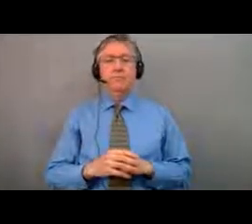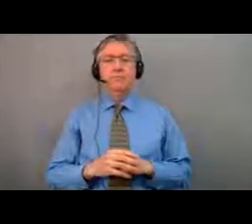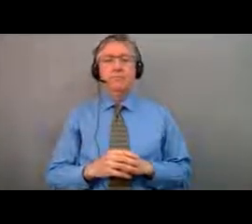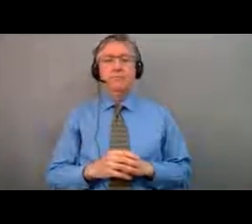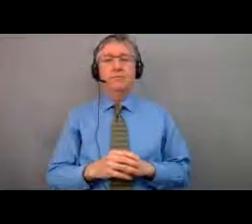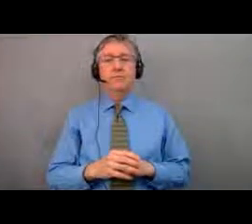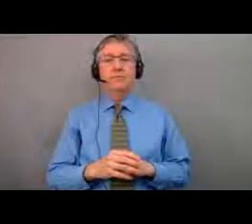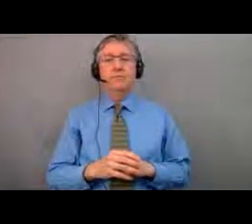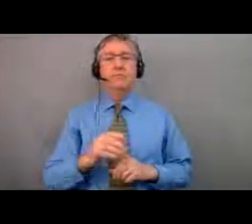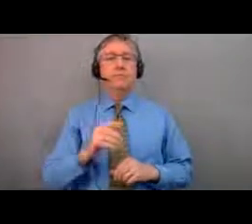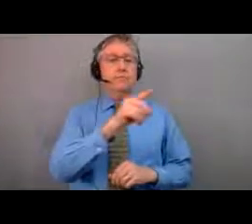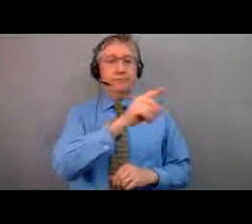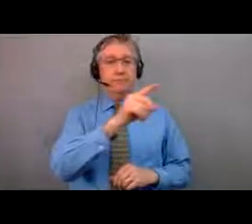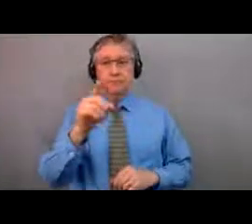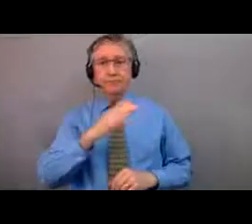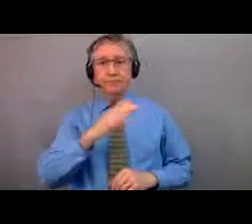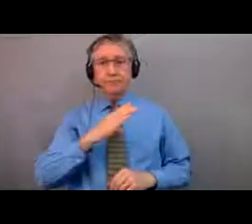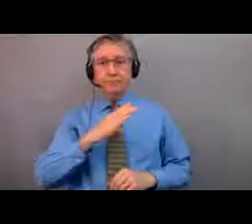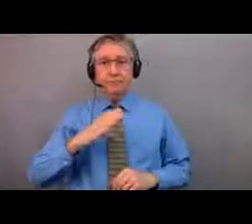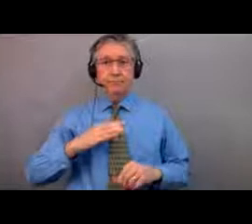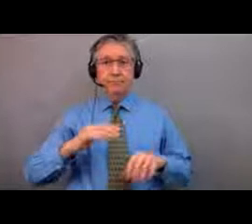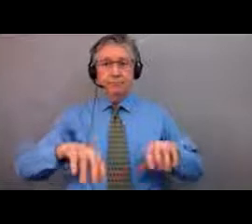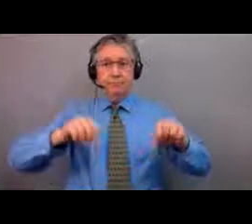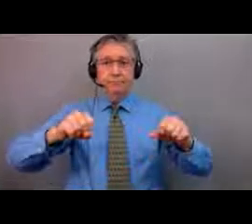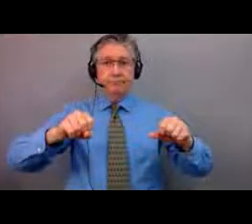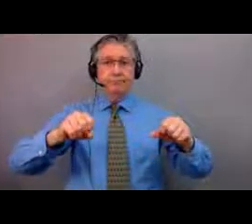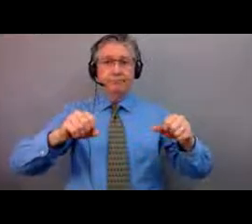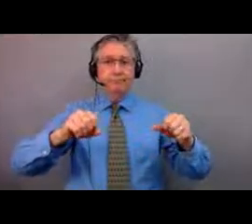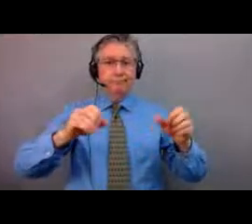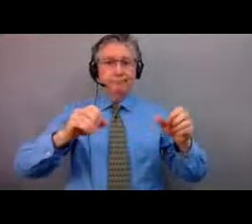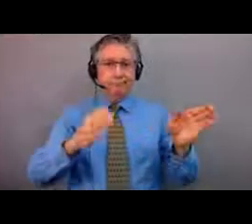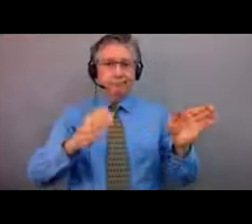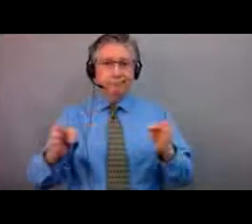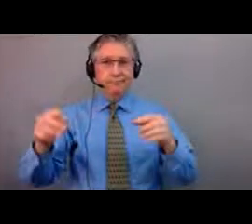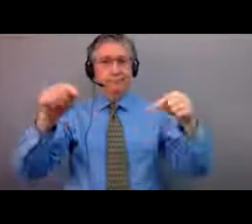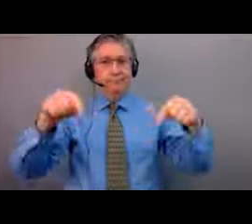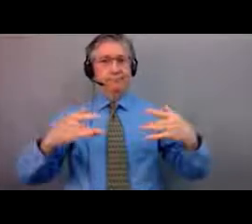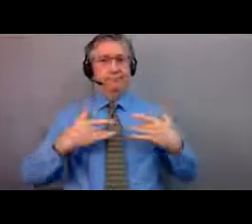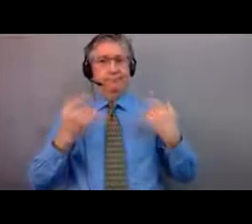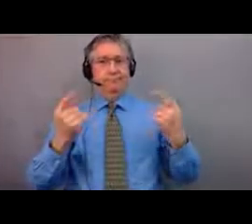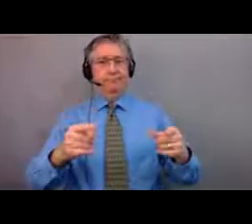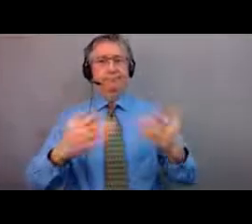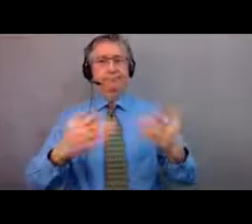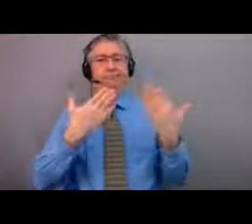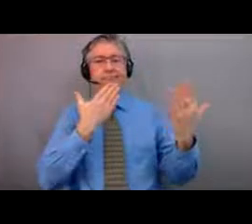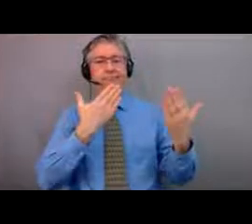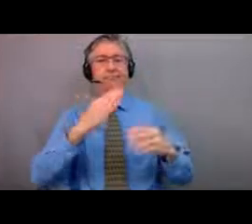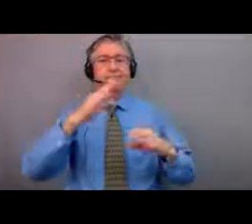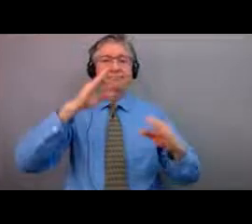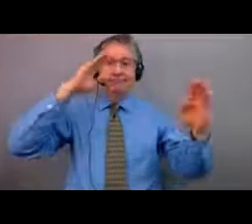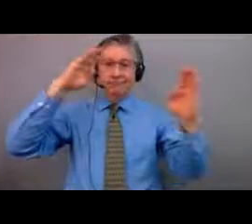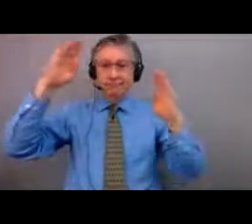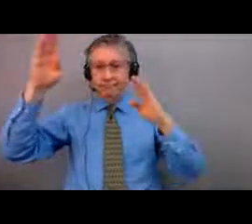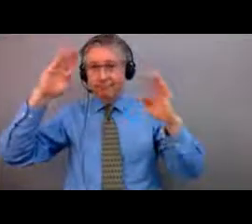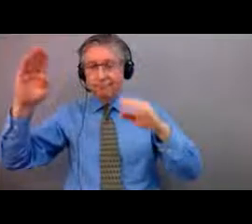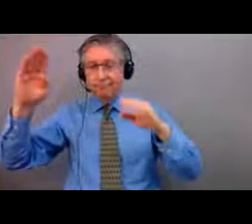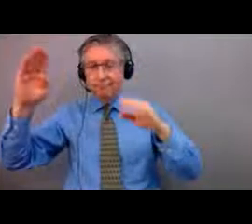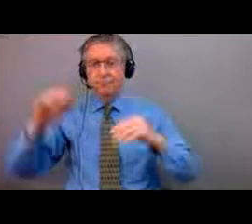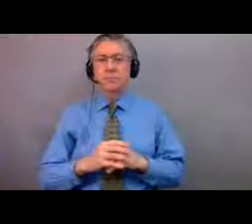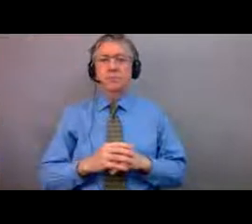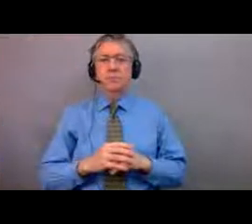the committee for organizing this event. Hello, everyone. On behalf of